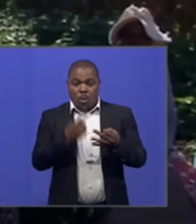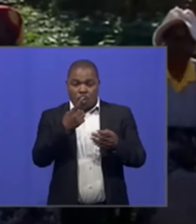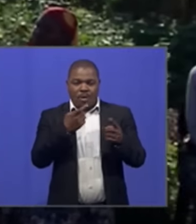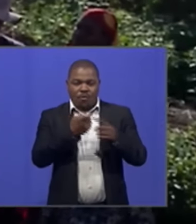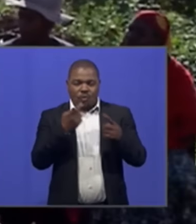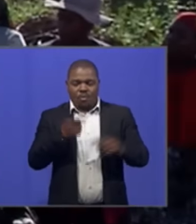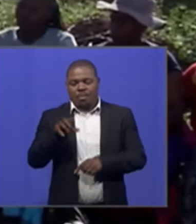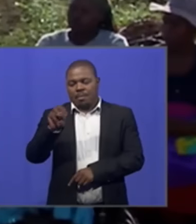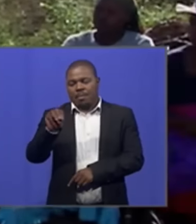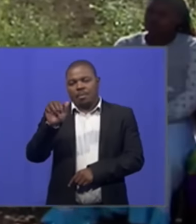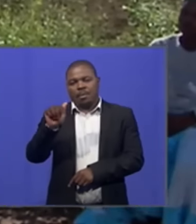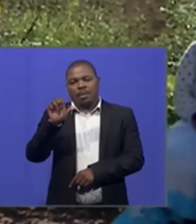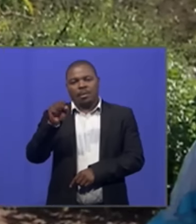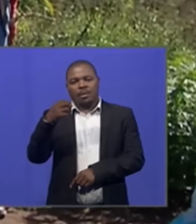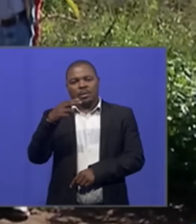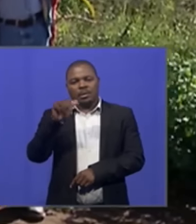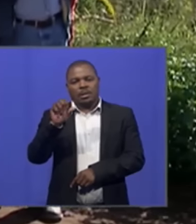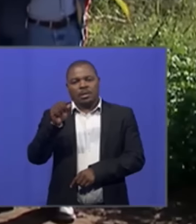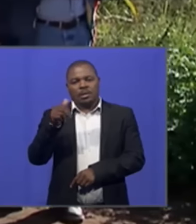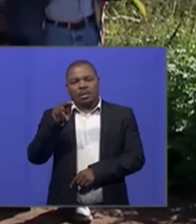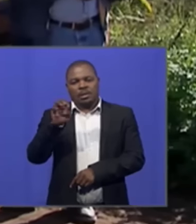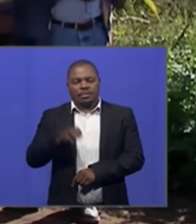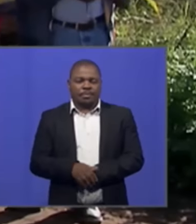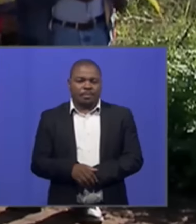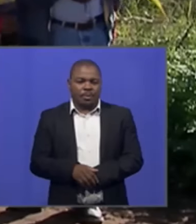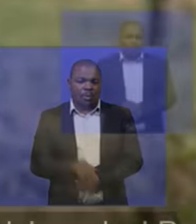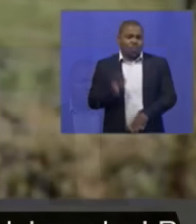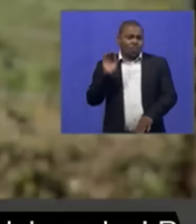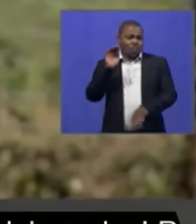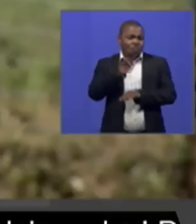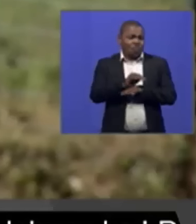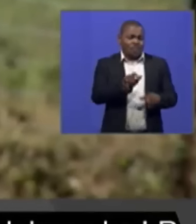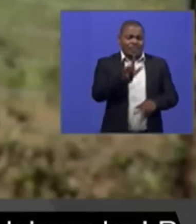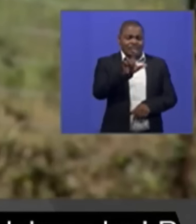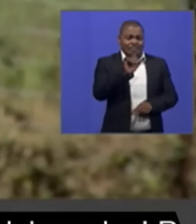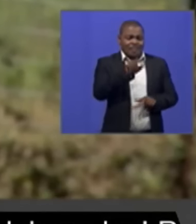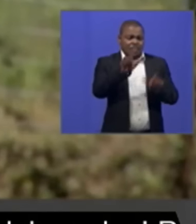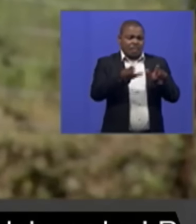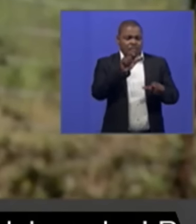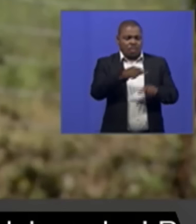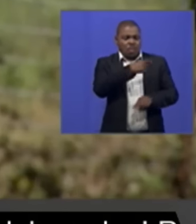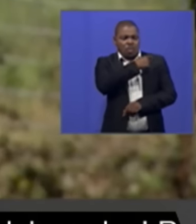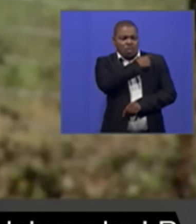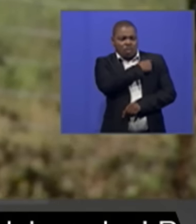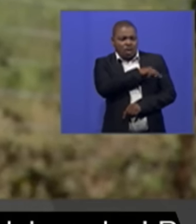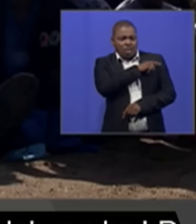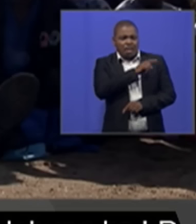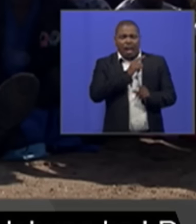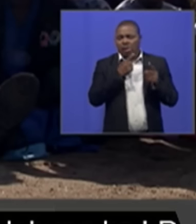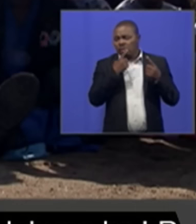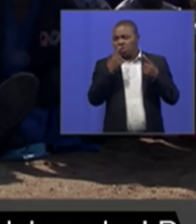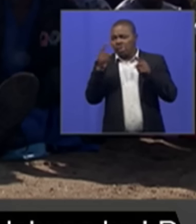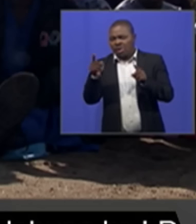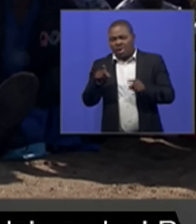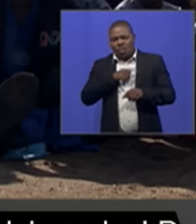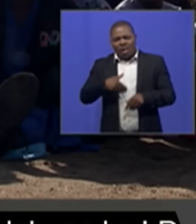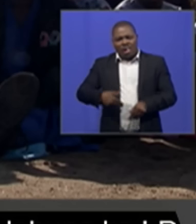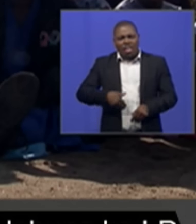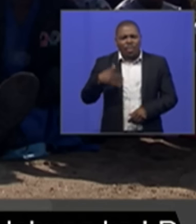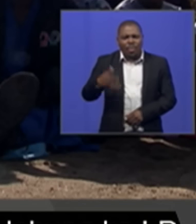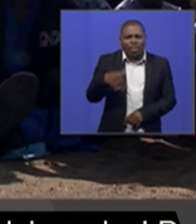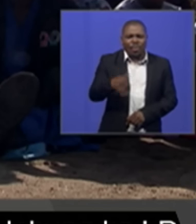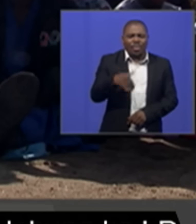Mashashane. Batho ba ba fetang 70 ba isitswe kwa bookelong ba tshwere ke ditlhabi tsa mala gare ga tse